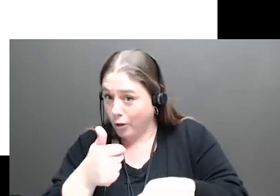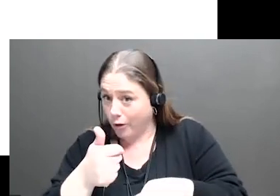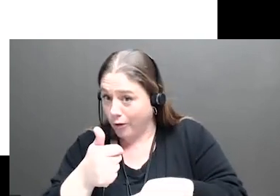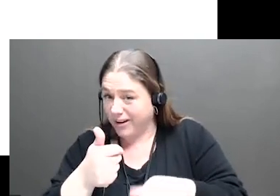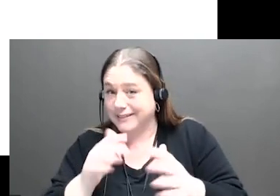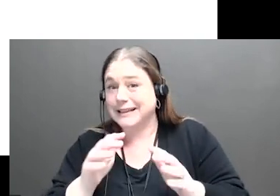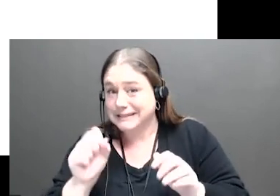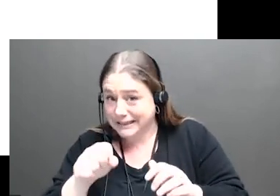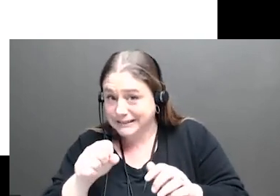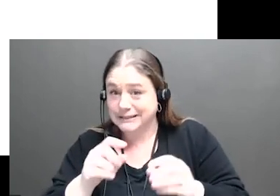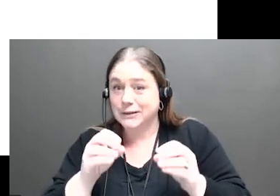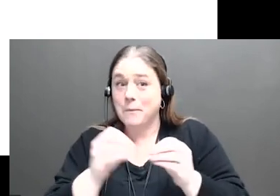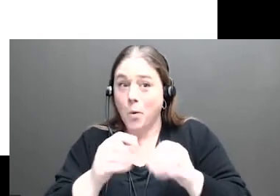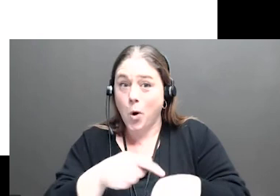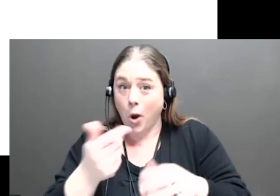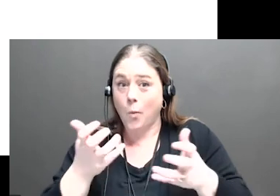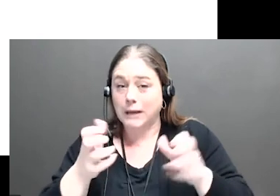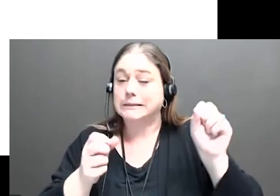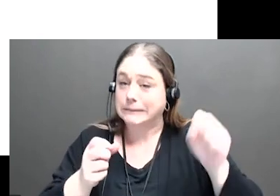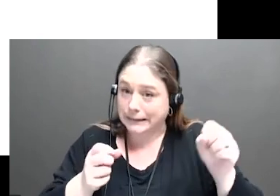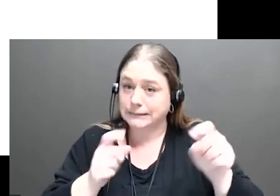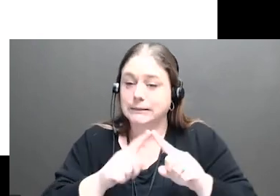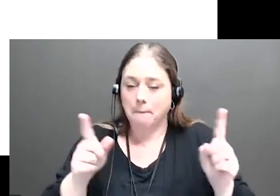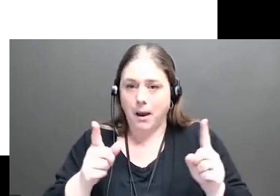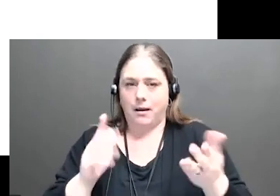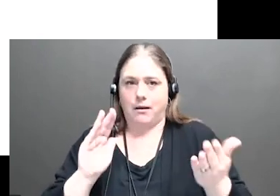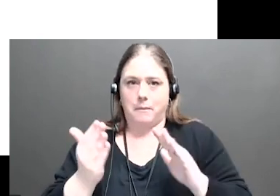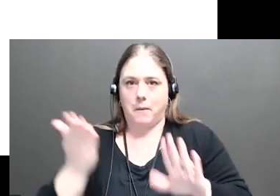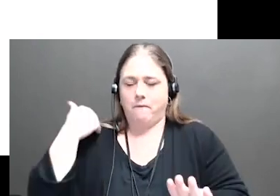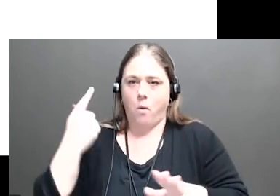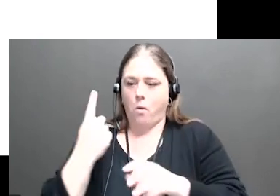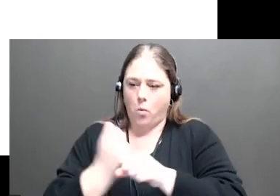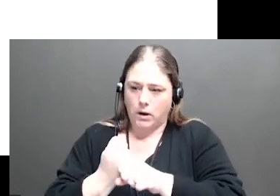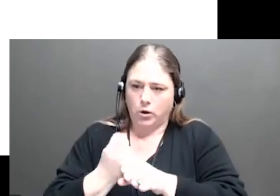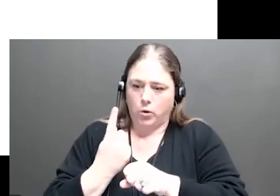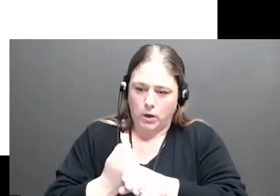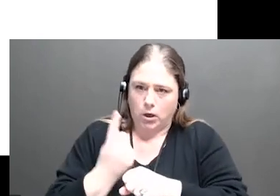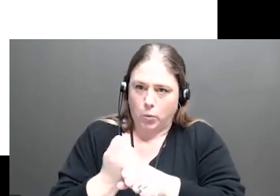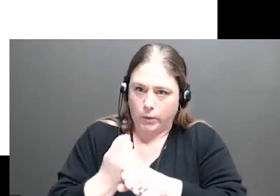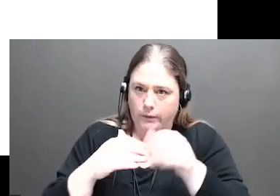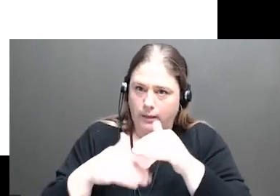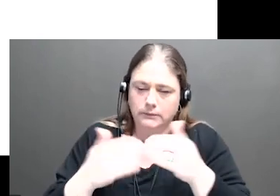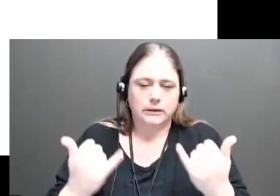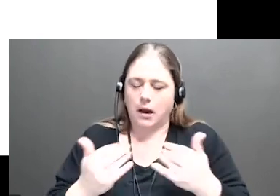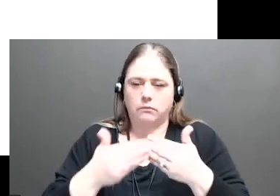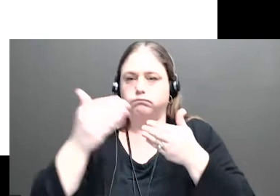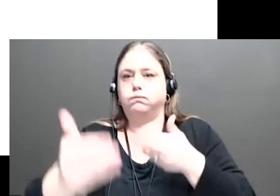funders are listening and that there are improvements in this area. And my final point